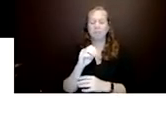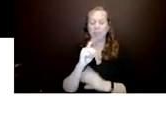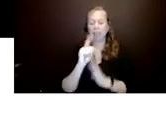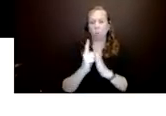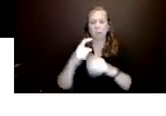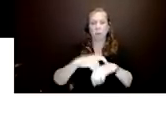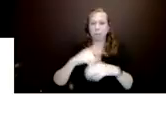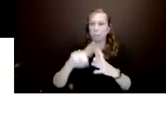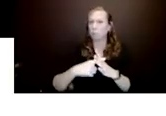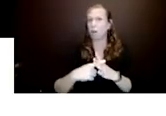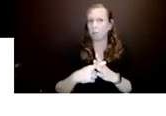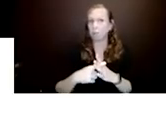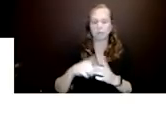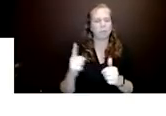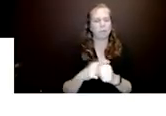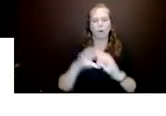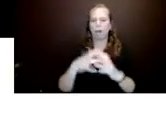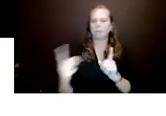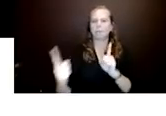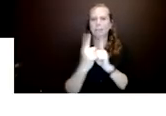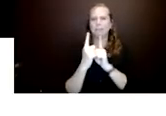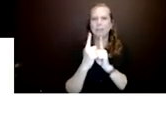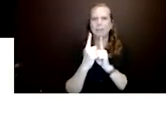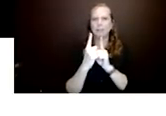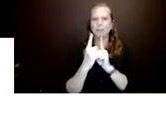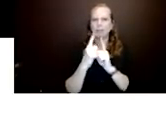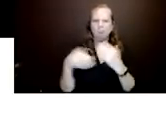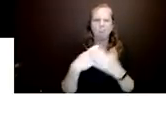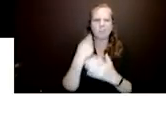with that classroom meeting in which all those things I just described happened.